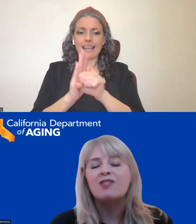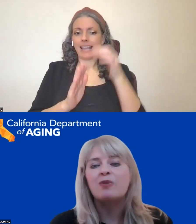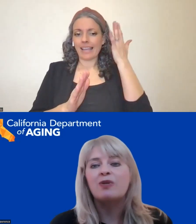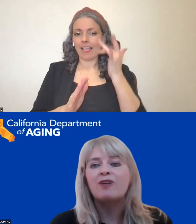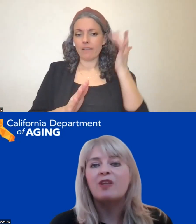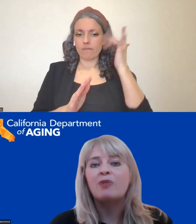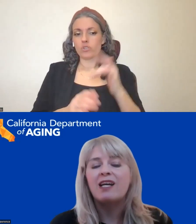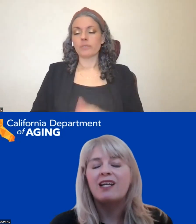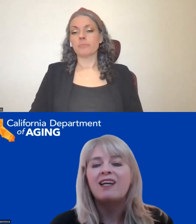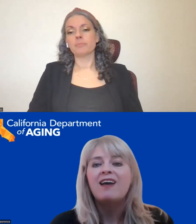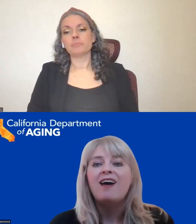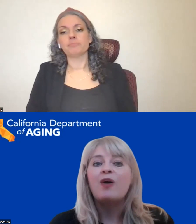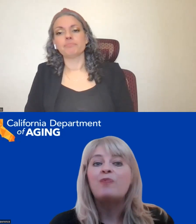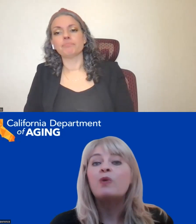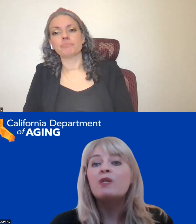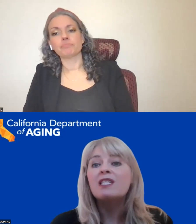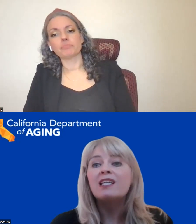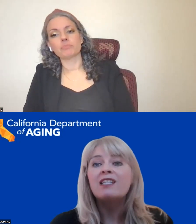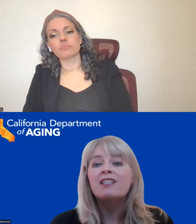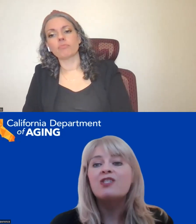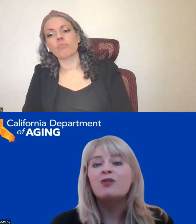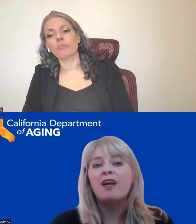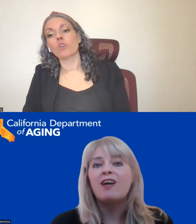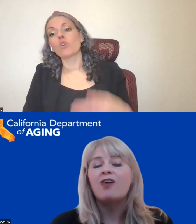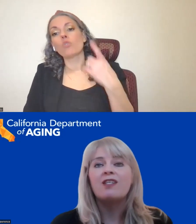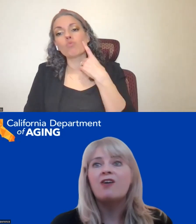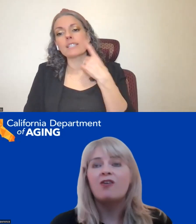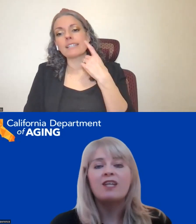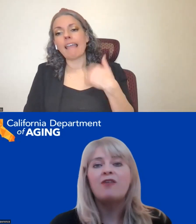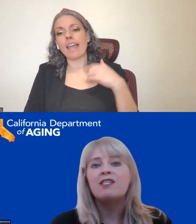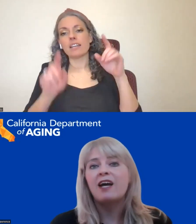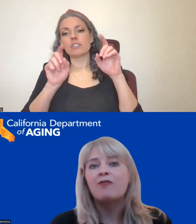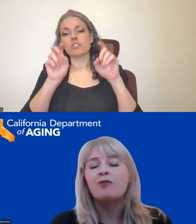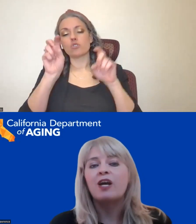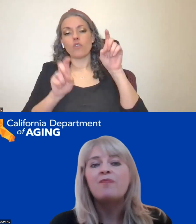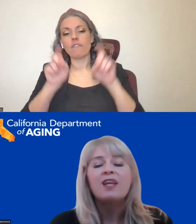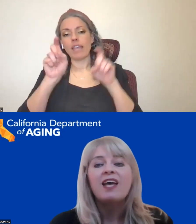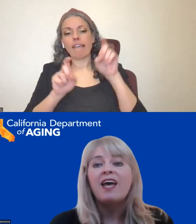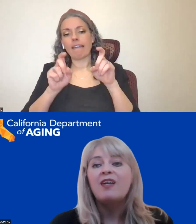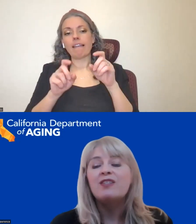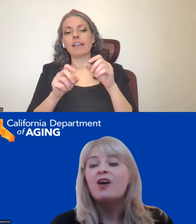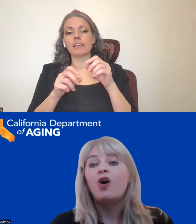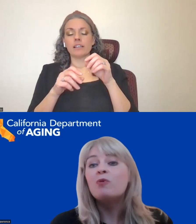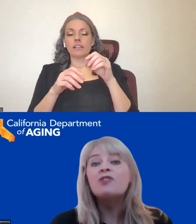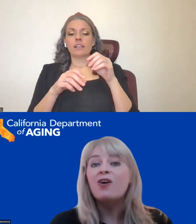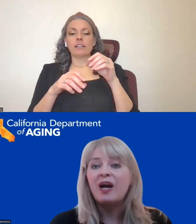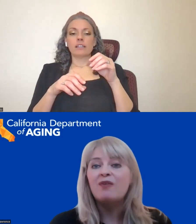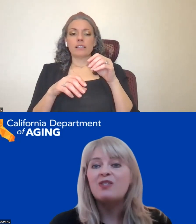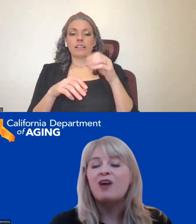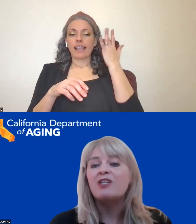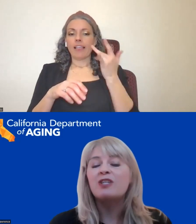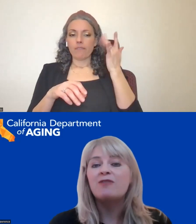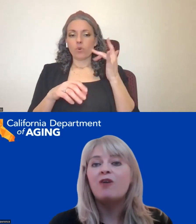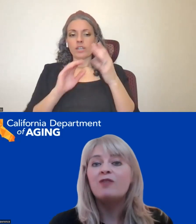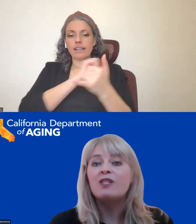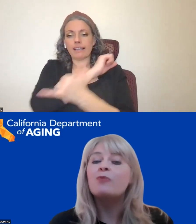age and disability friendly planning. We recently conducted a survey across all the counties in California, and almost all counties